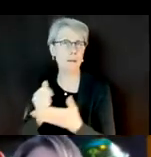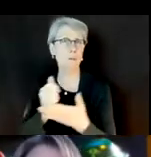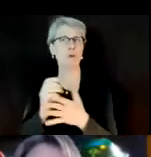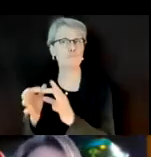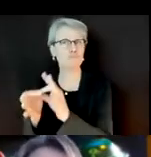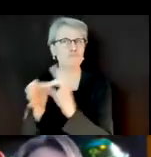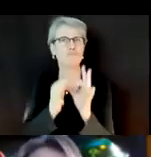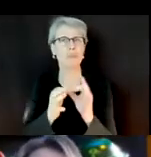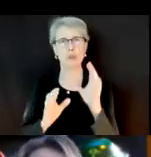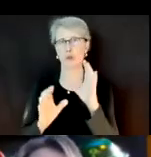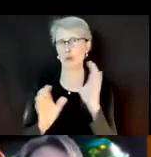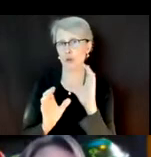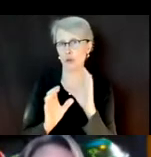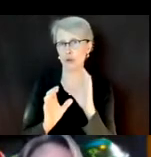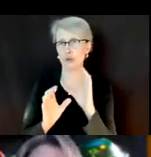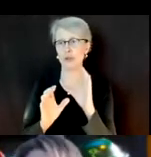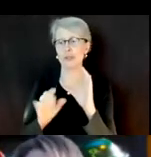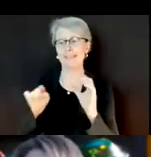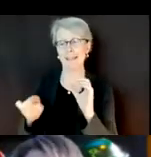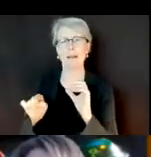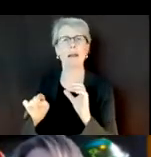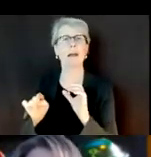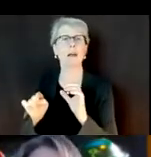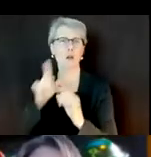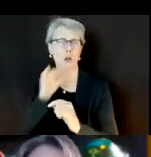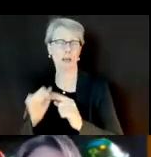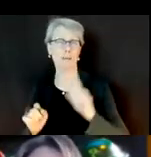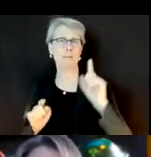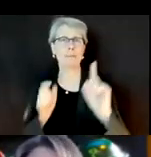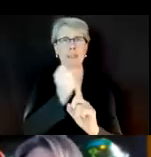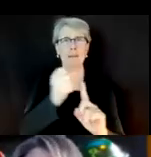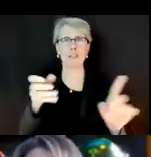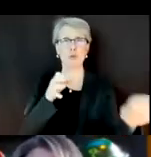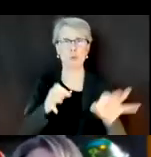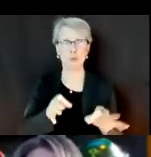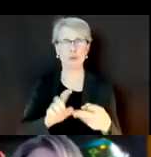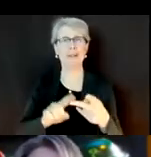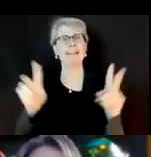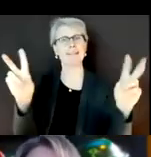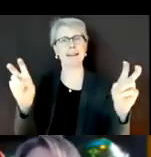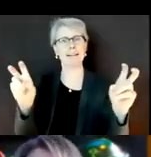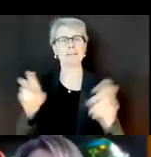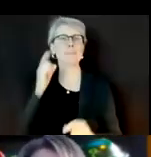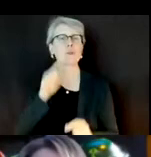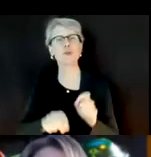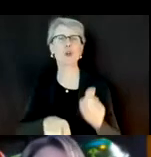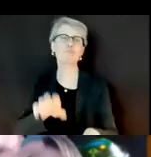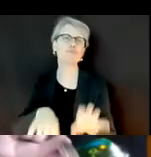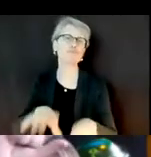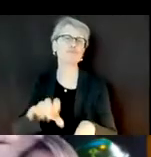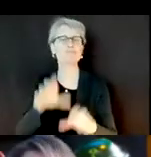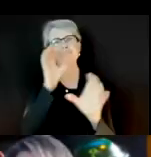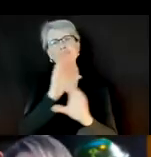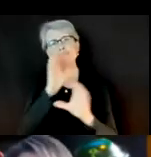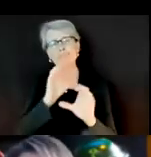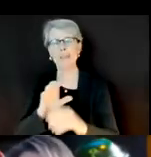is the description tag and your title tag. So the title tag, when you're doing a search or browsing the web, is the